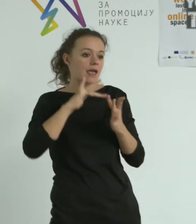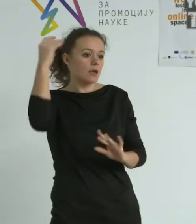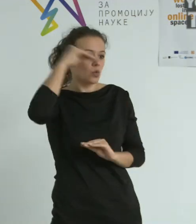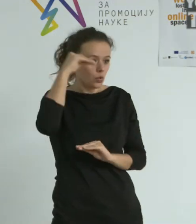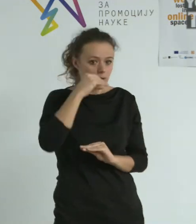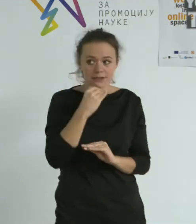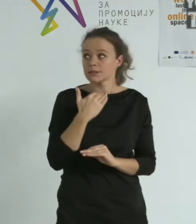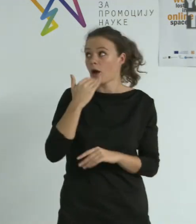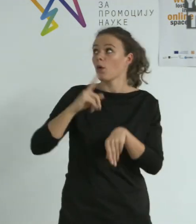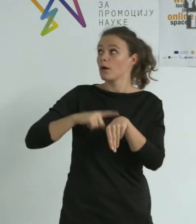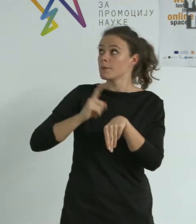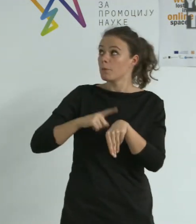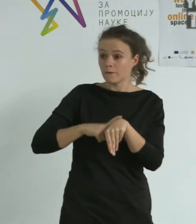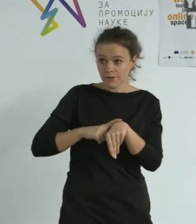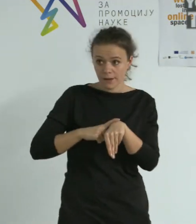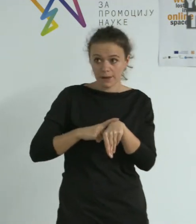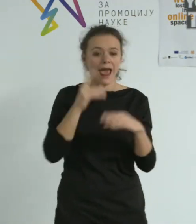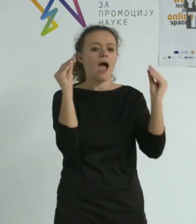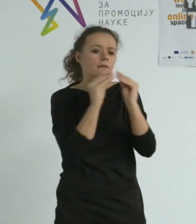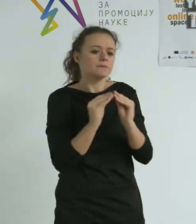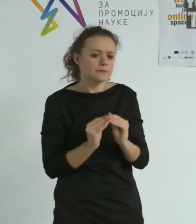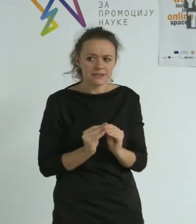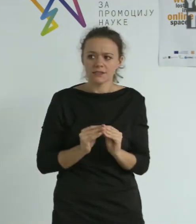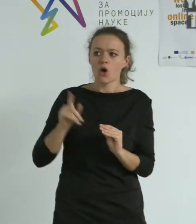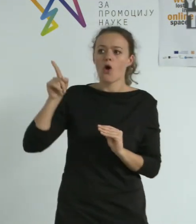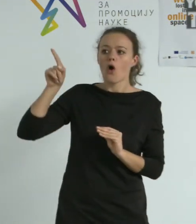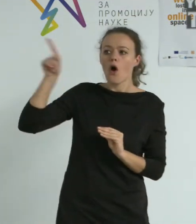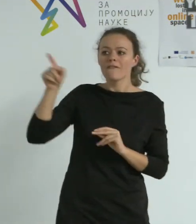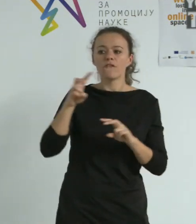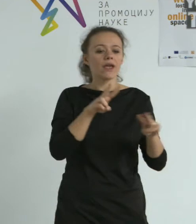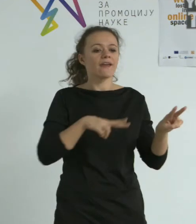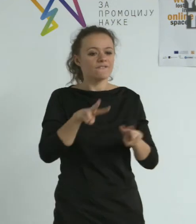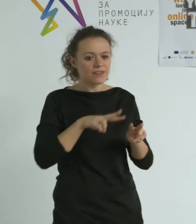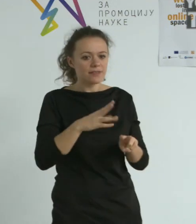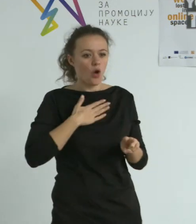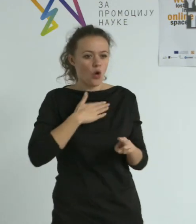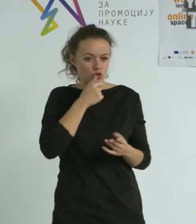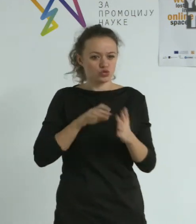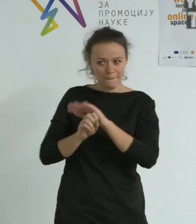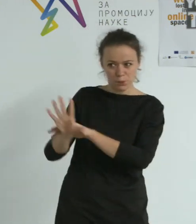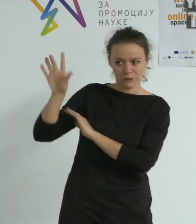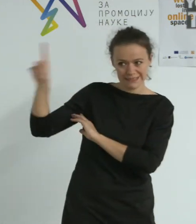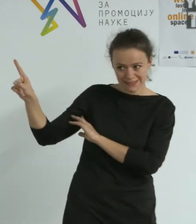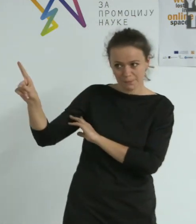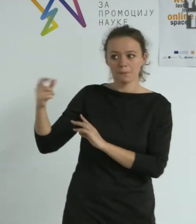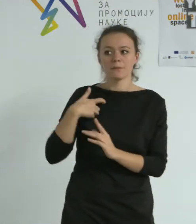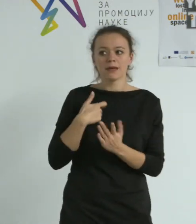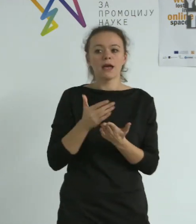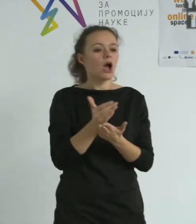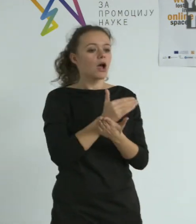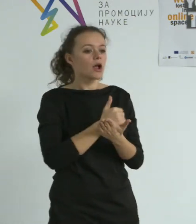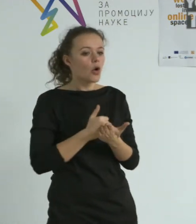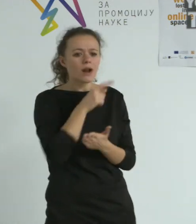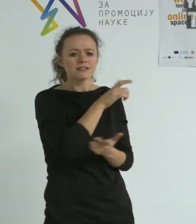time. The structure, okay, this was like a video I wanted to play, and I used it in